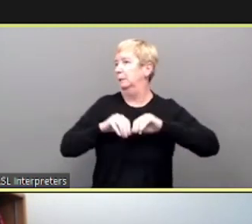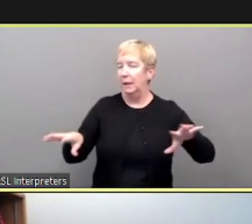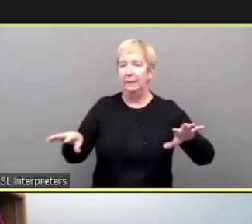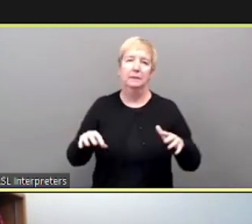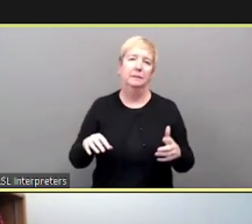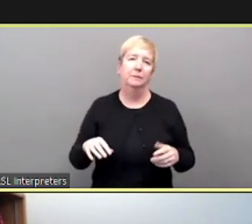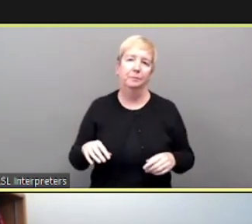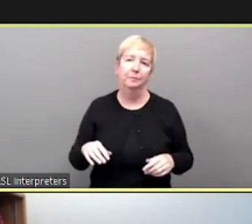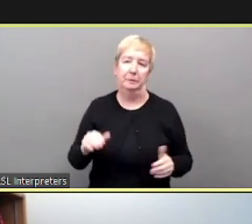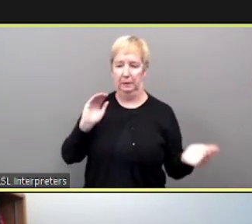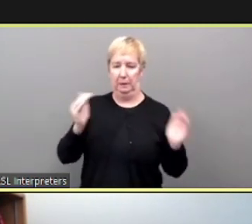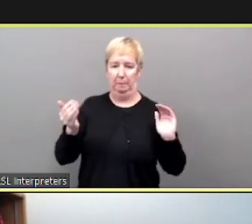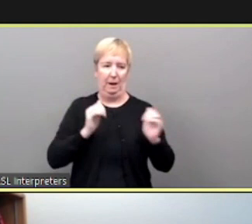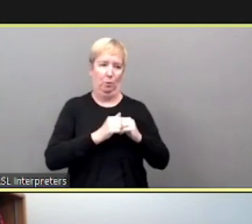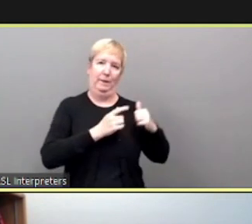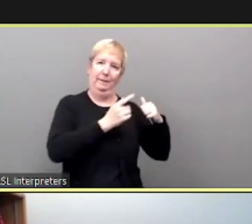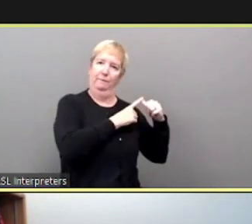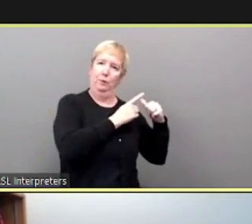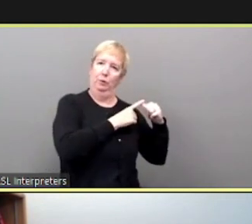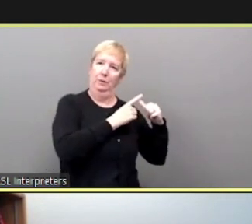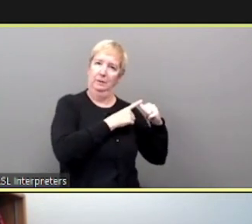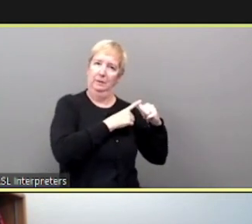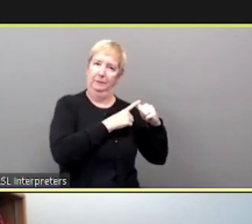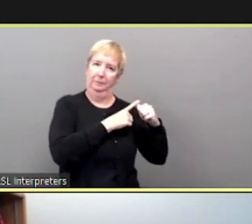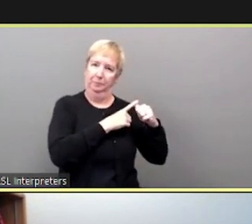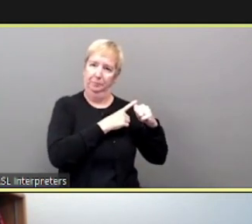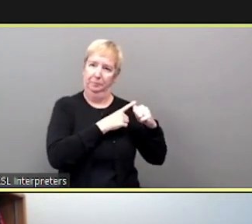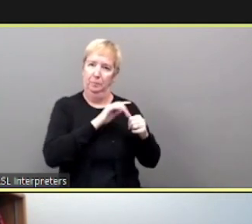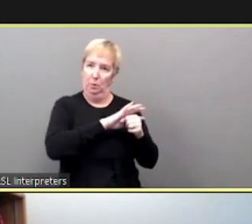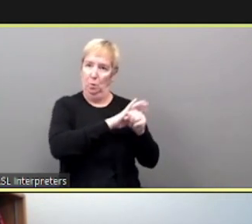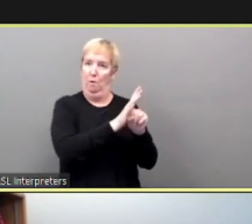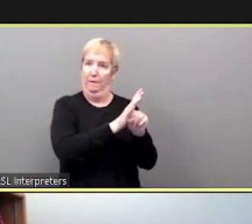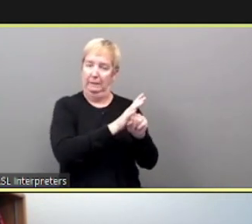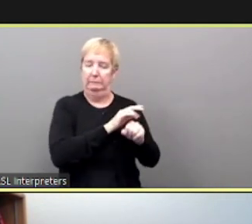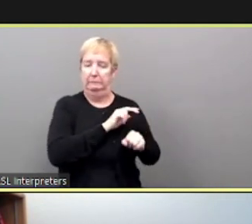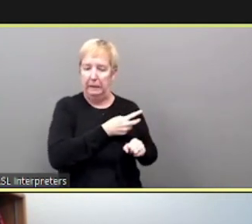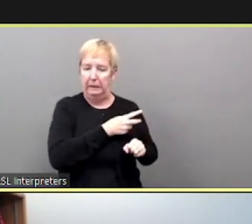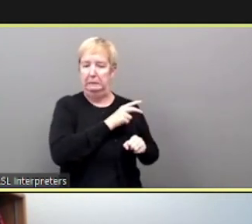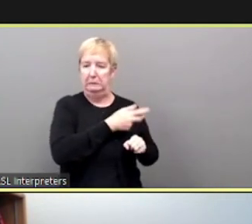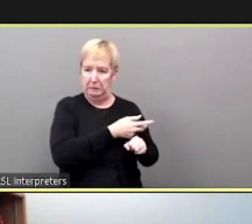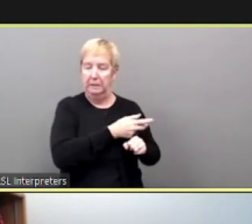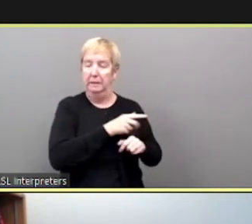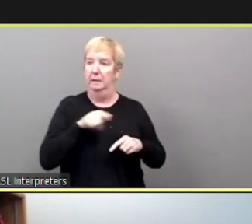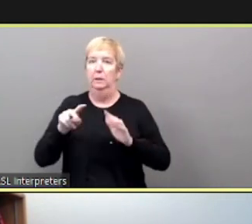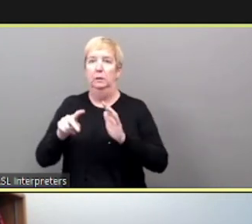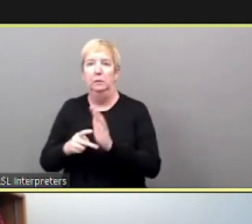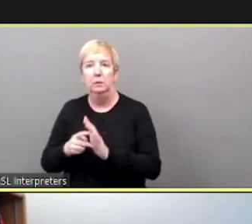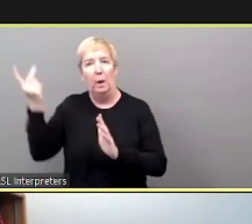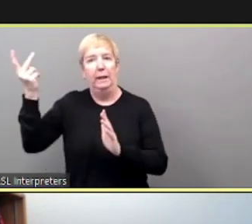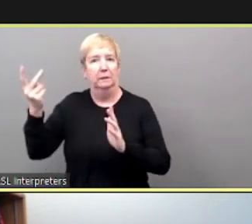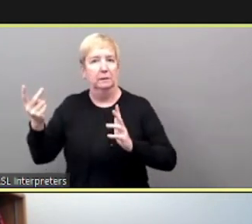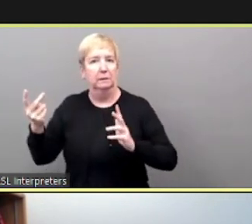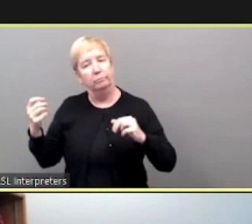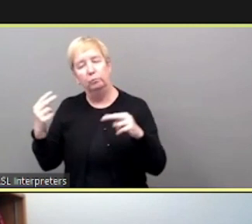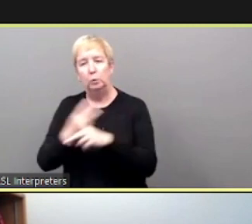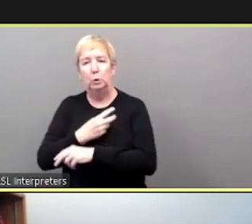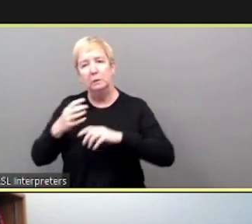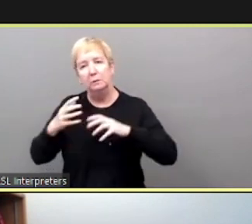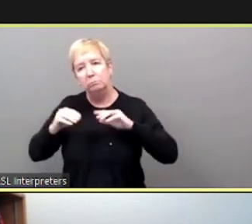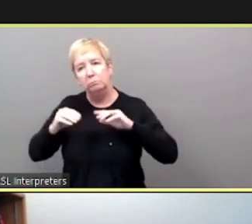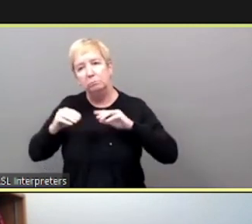ancestral or original variants that were circulating around the globe. And it